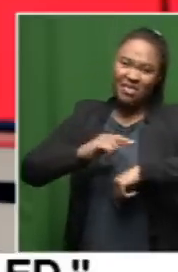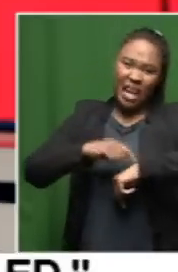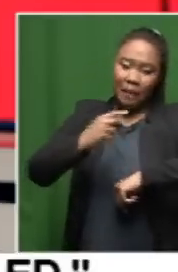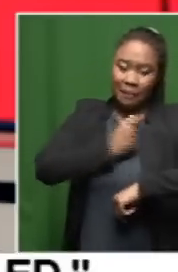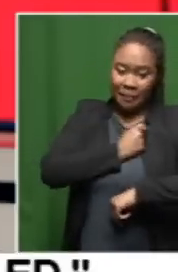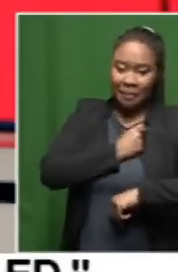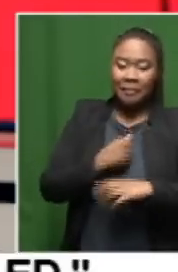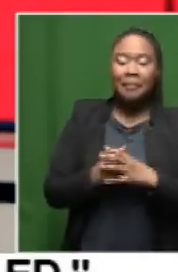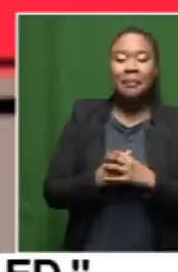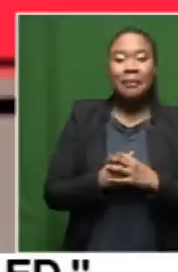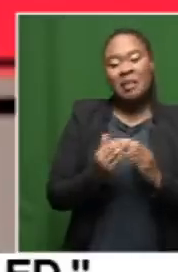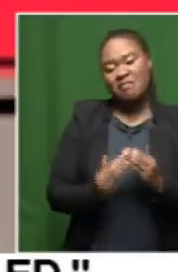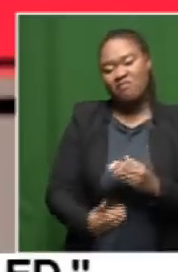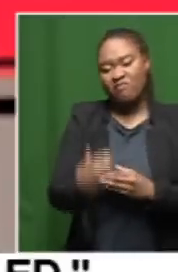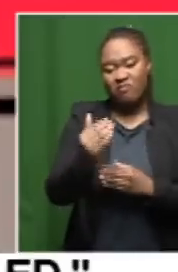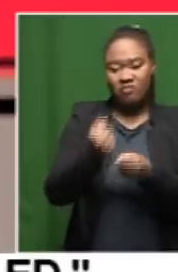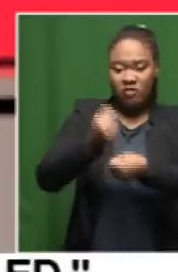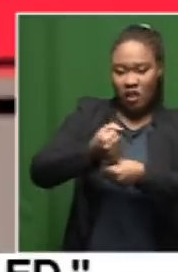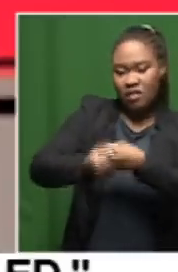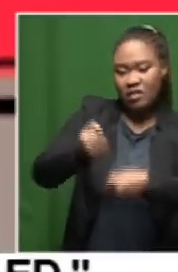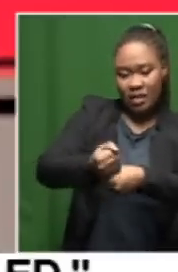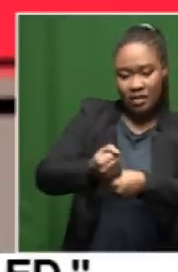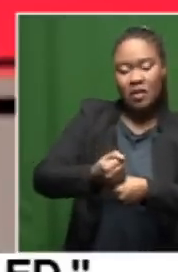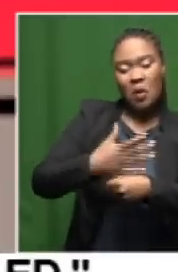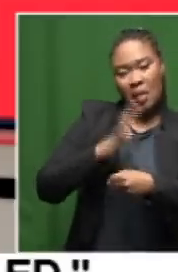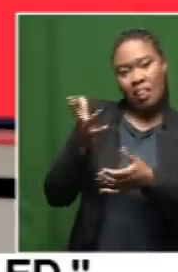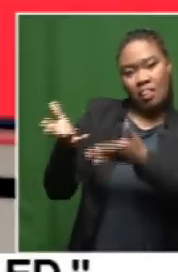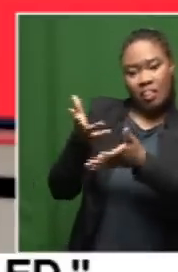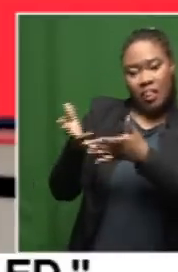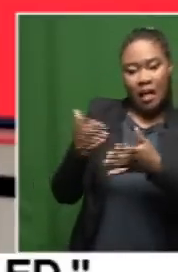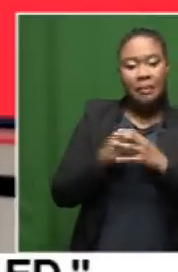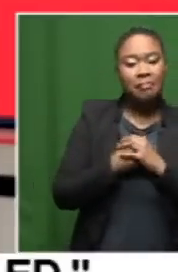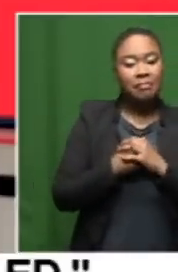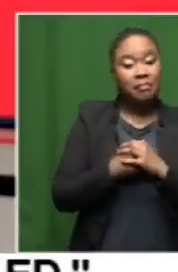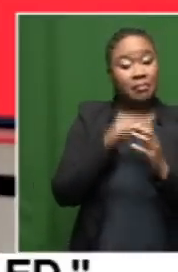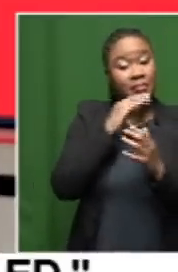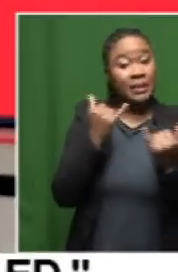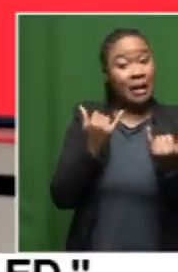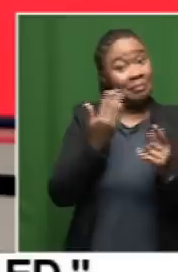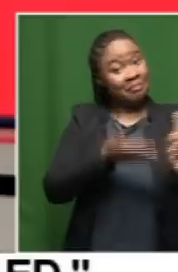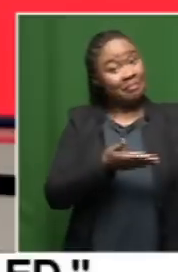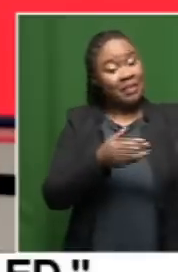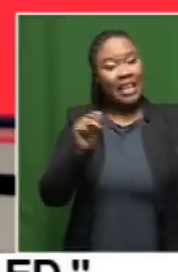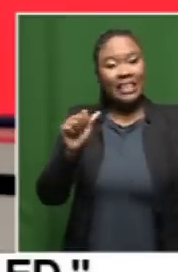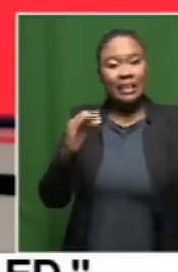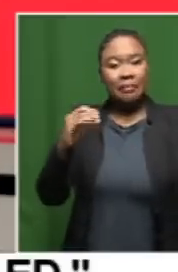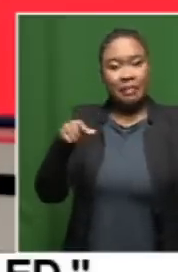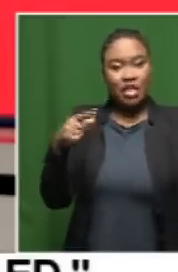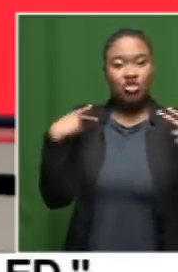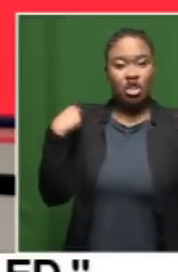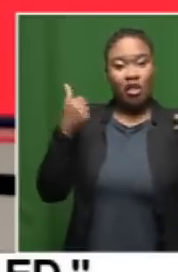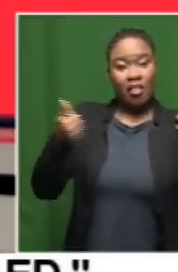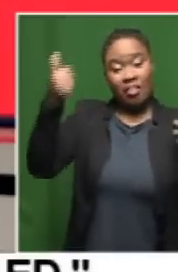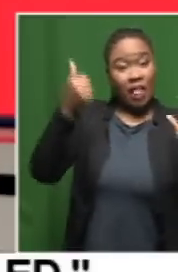we're going to have time as the years go by. It'll be wonderful to always engage with you. But here is the newly elected SACP General Secretary,